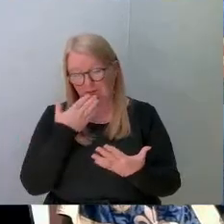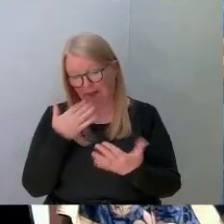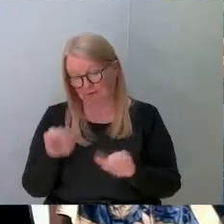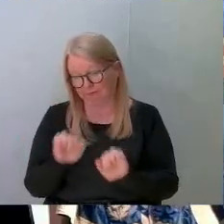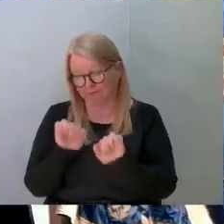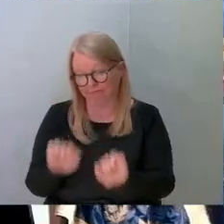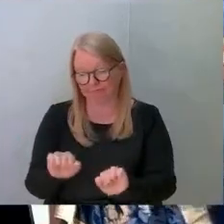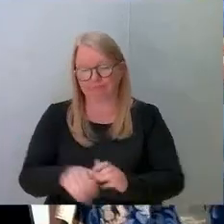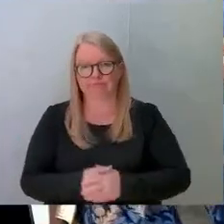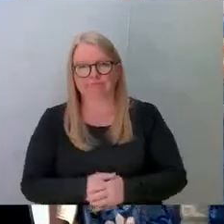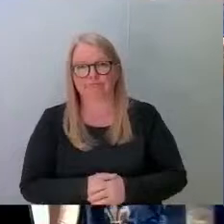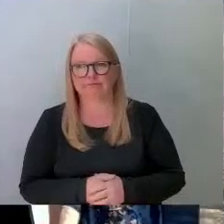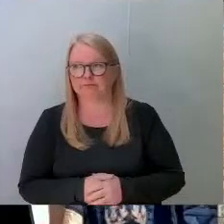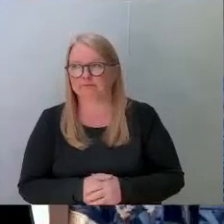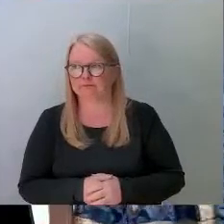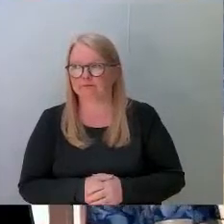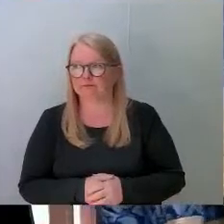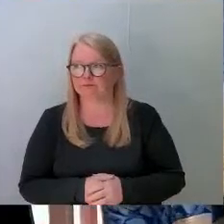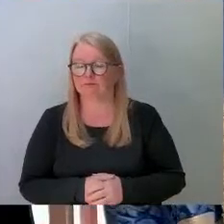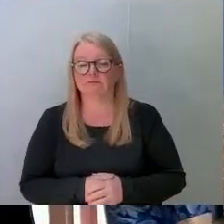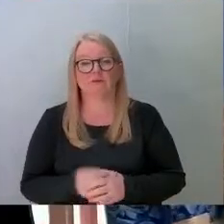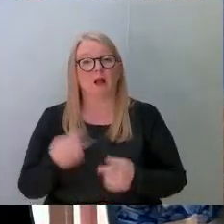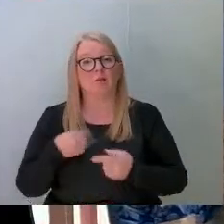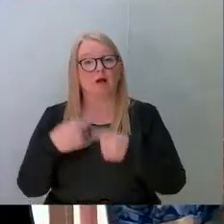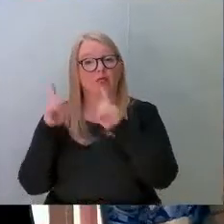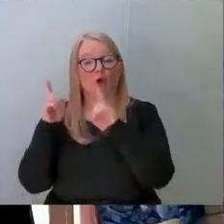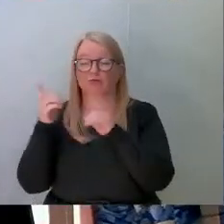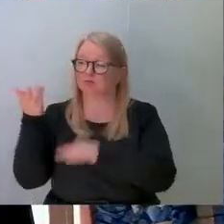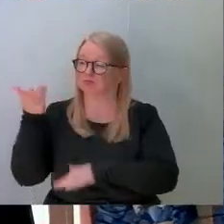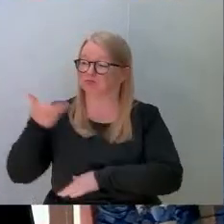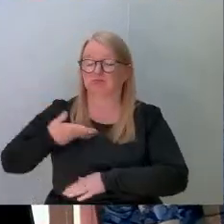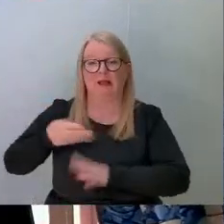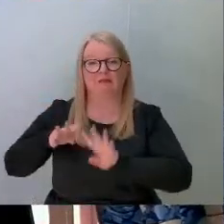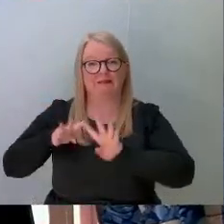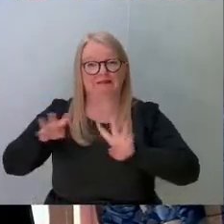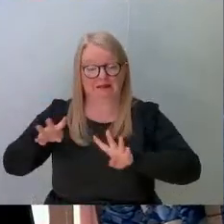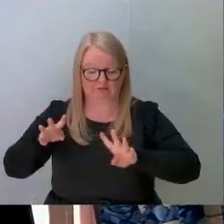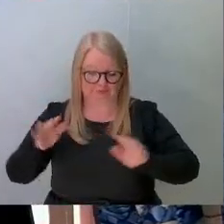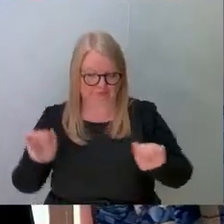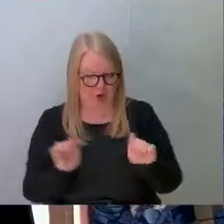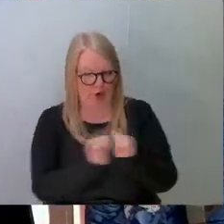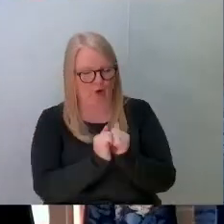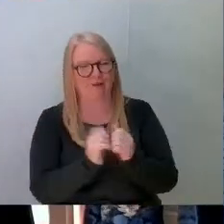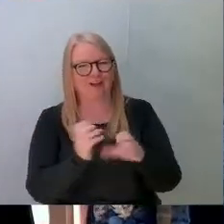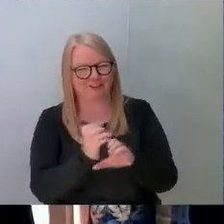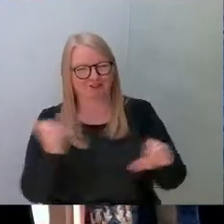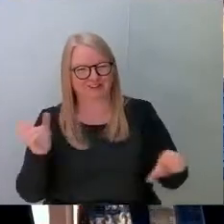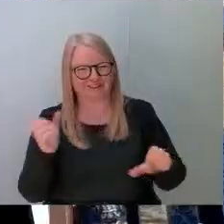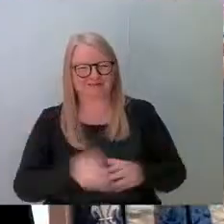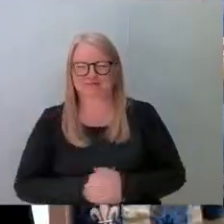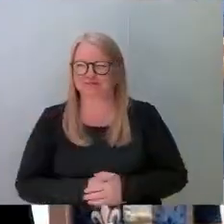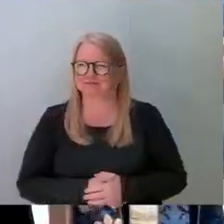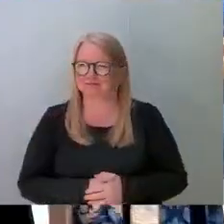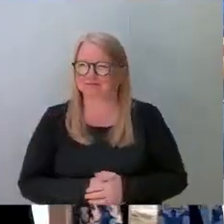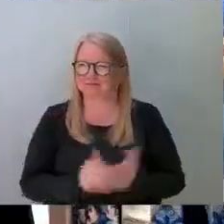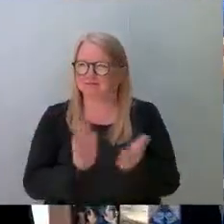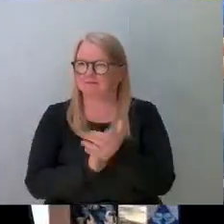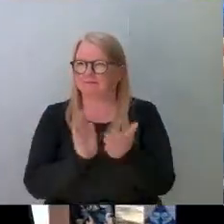this ceremony. By the authority of the Senate, I confer these degrees.